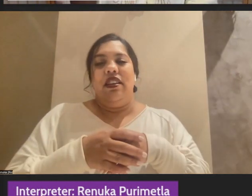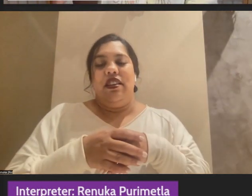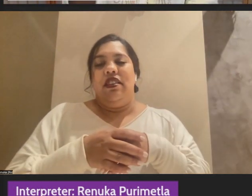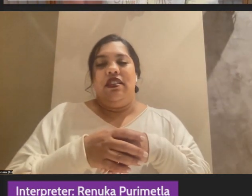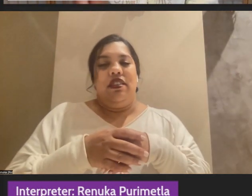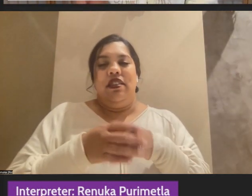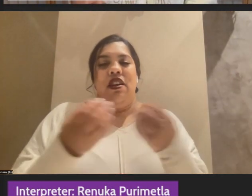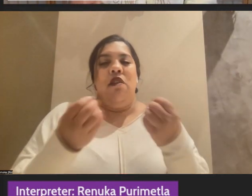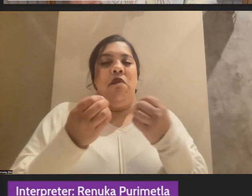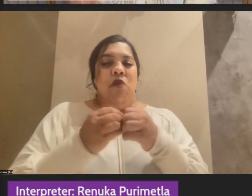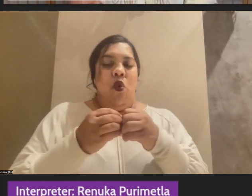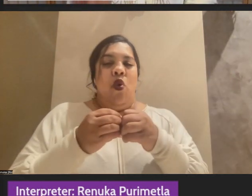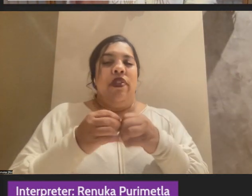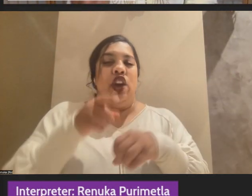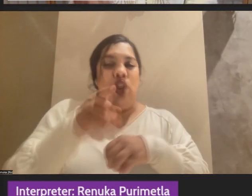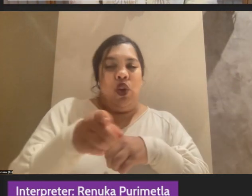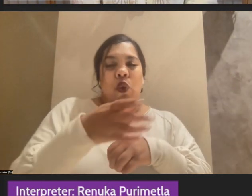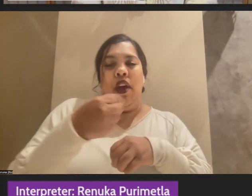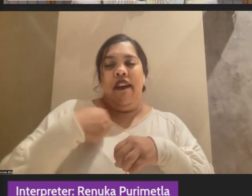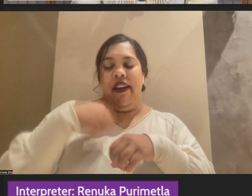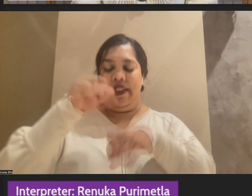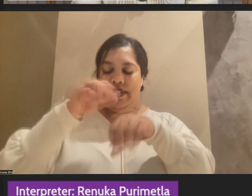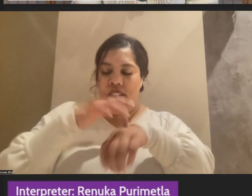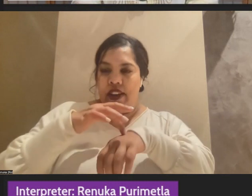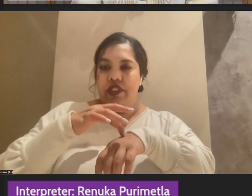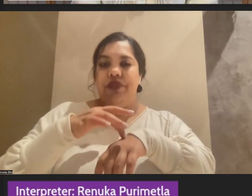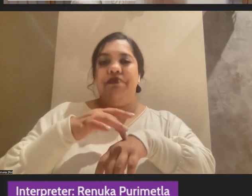Now, as he says, if you need a dime, demonstrate a dime.